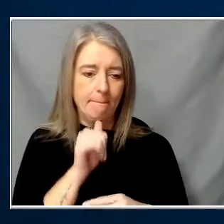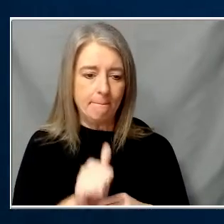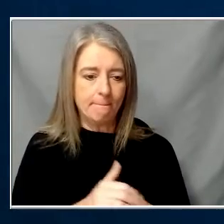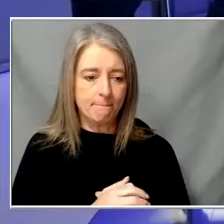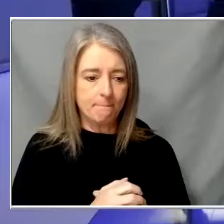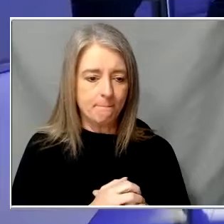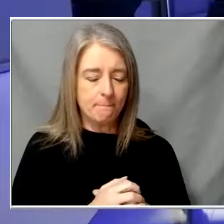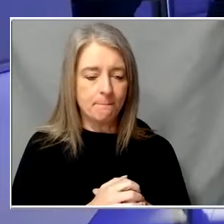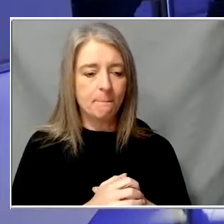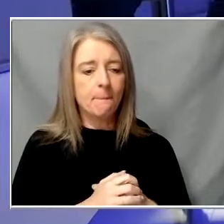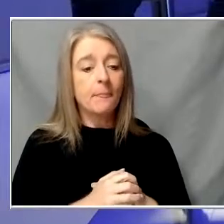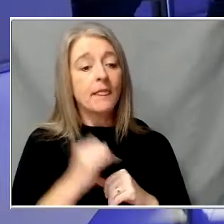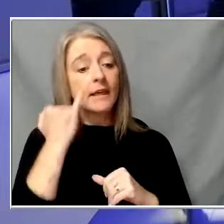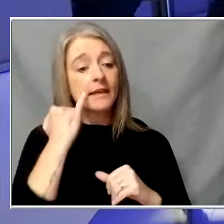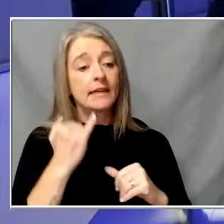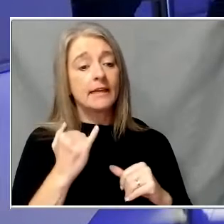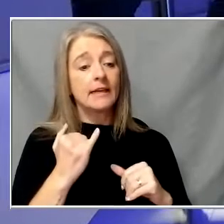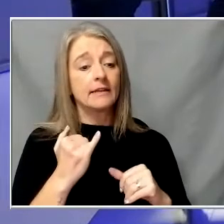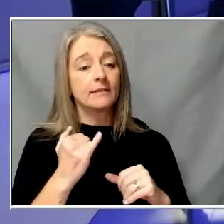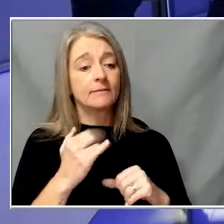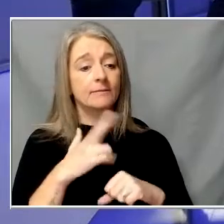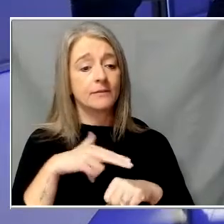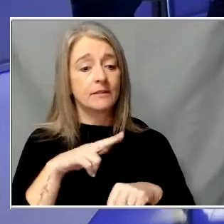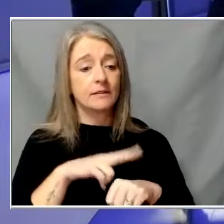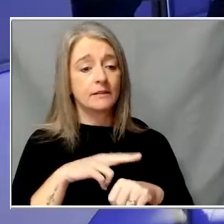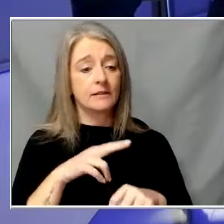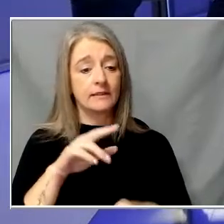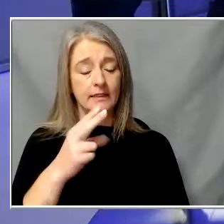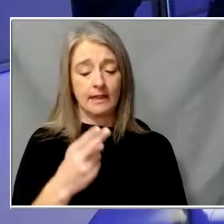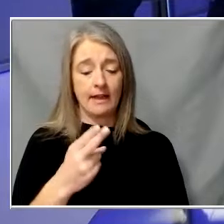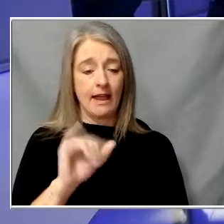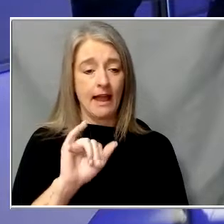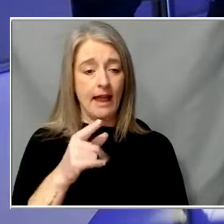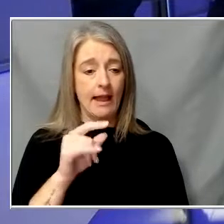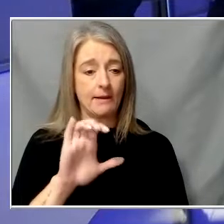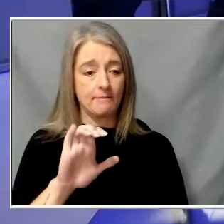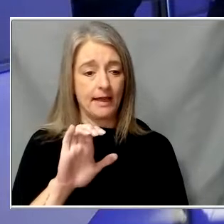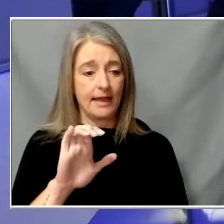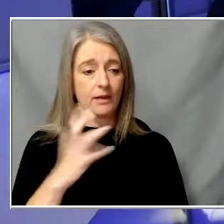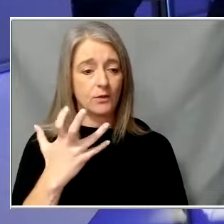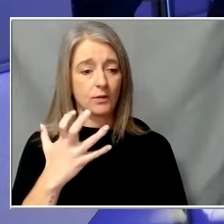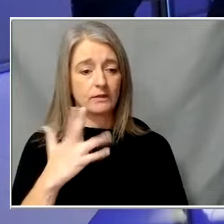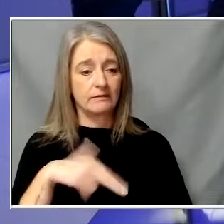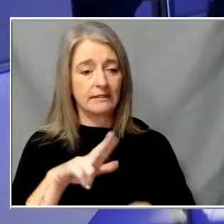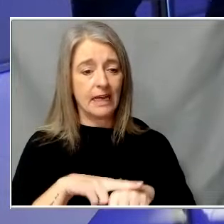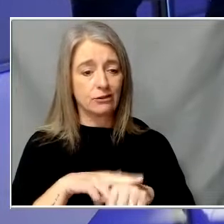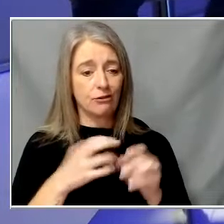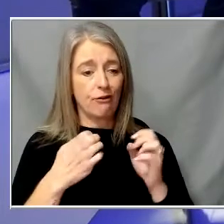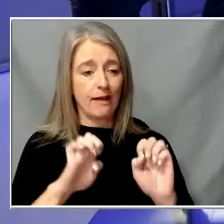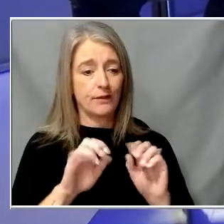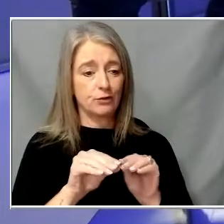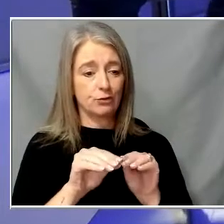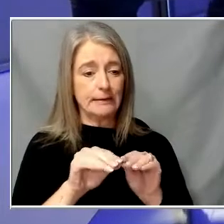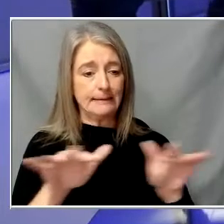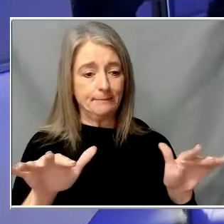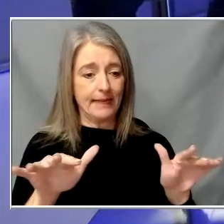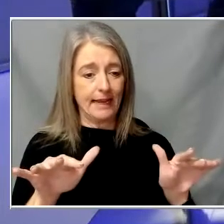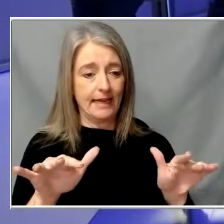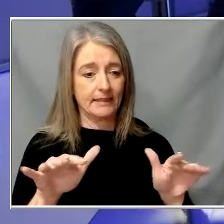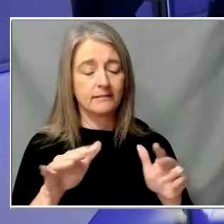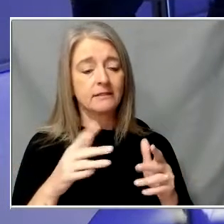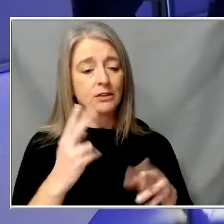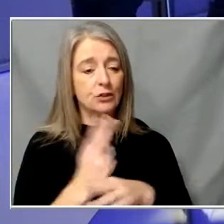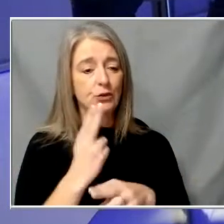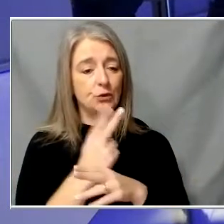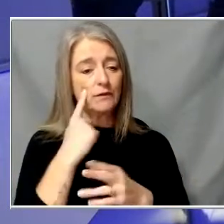you led a national effort to expand the use of HIPEC, Yes. Which is kind of what you just explained, because you know, this is used for specific